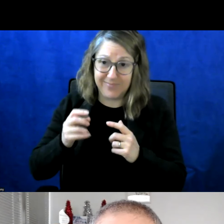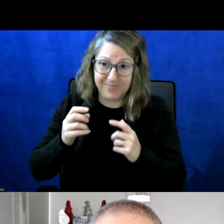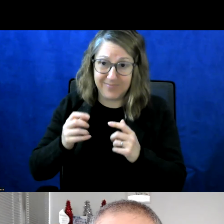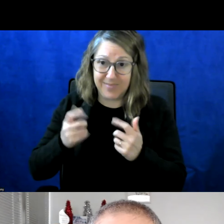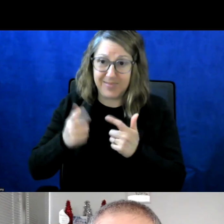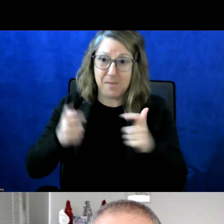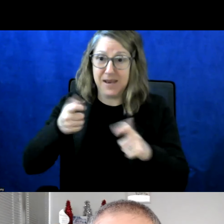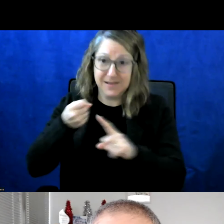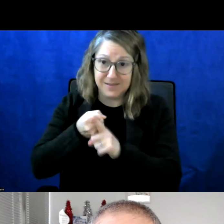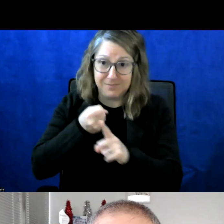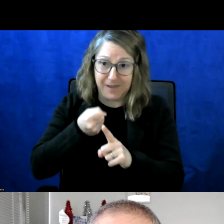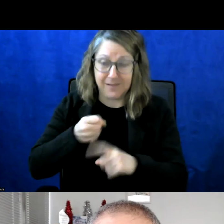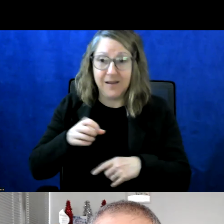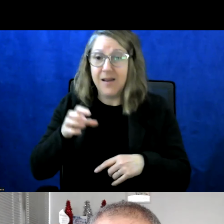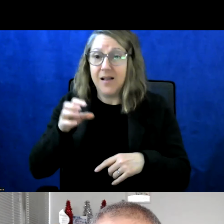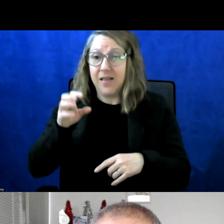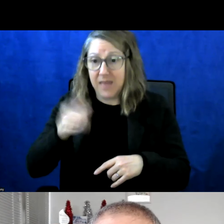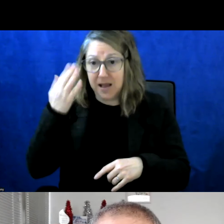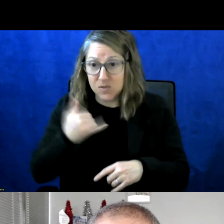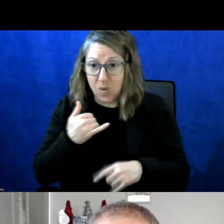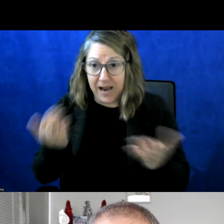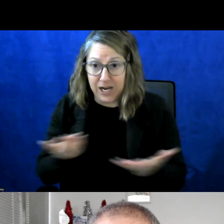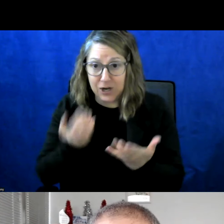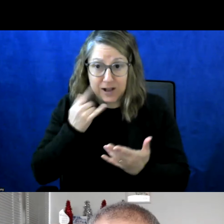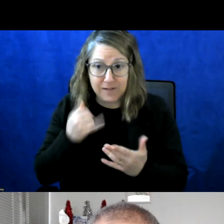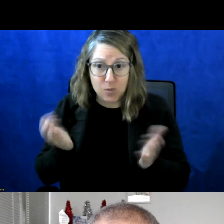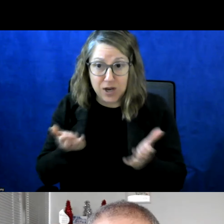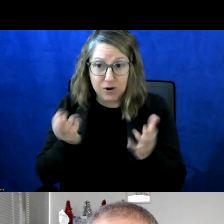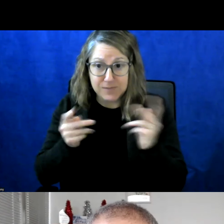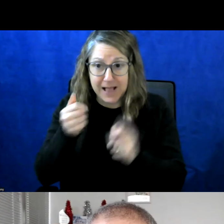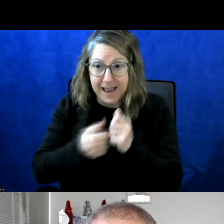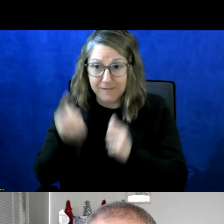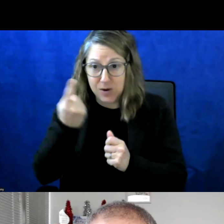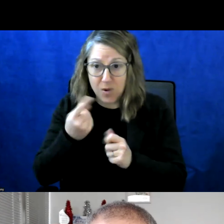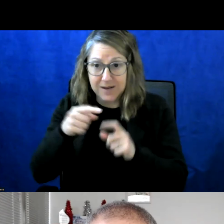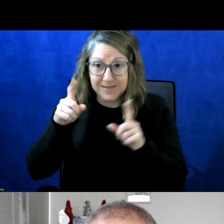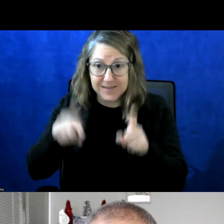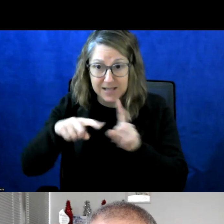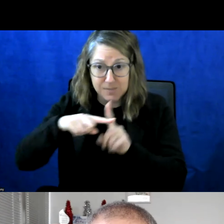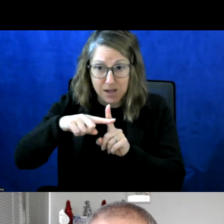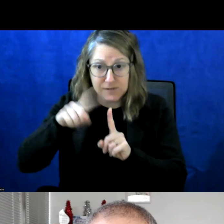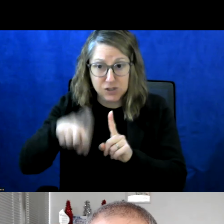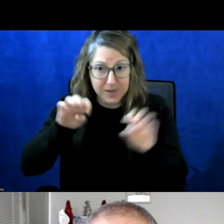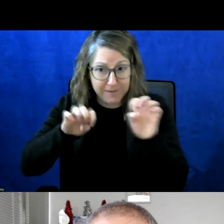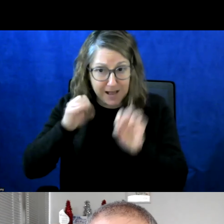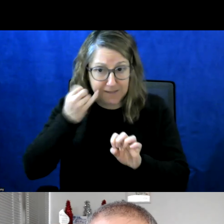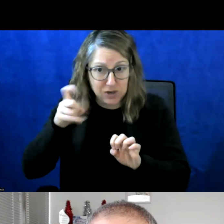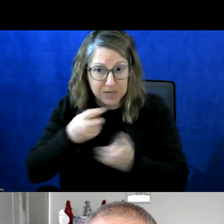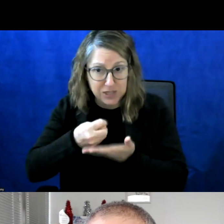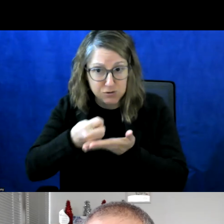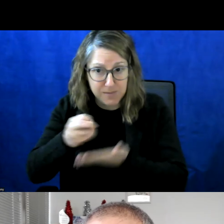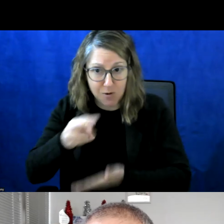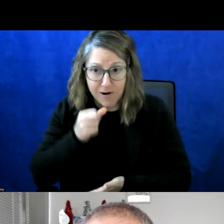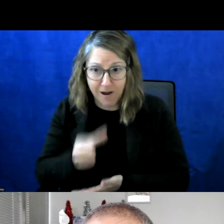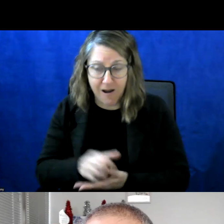why in California, we're encouraging people, everyone who tests positive should be evaluated whether you need treatment or not. And in